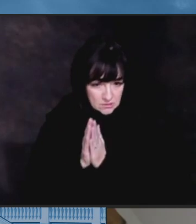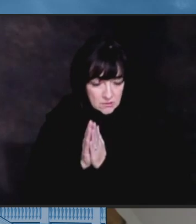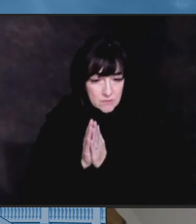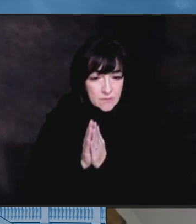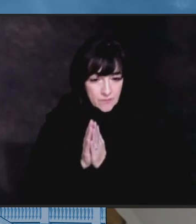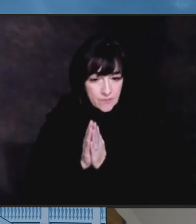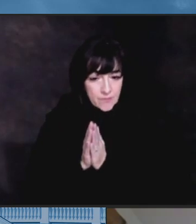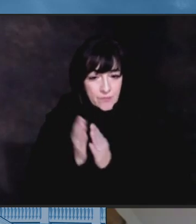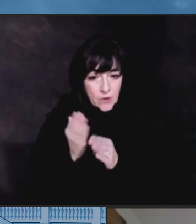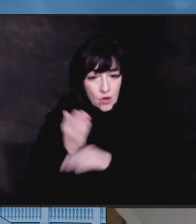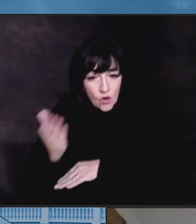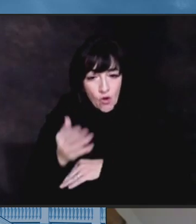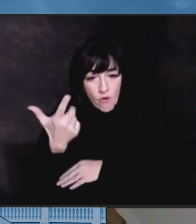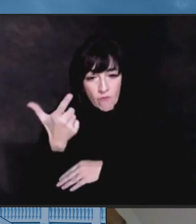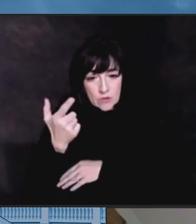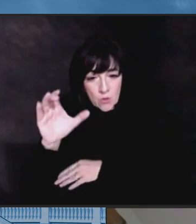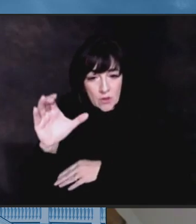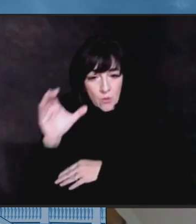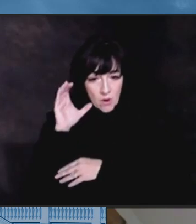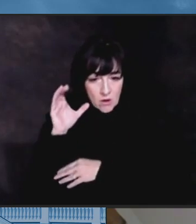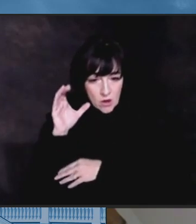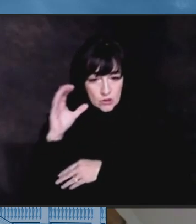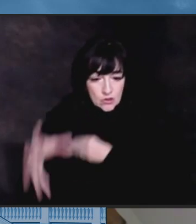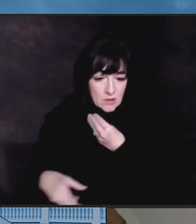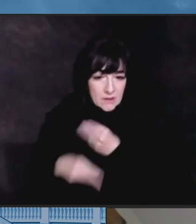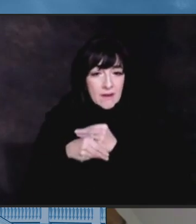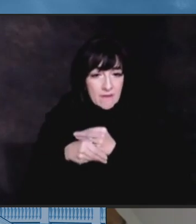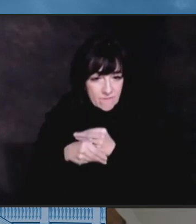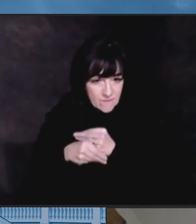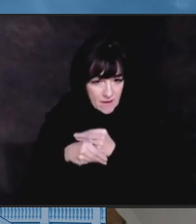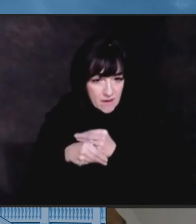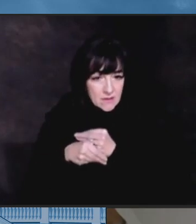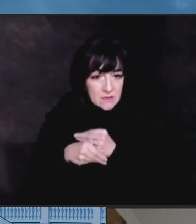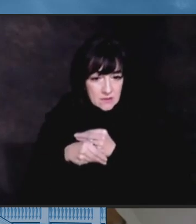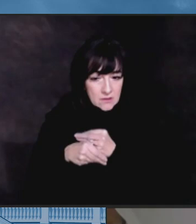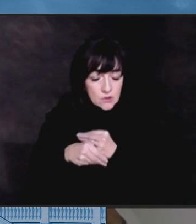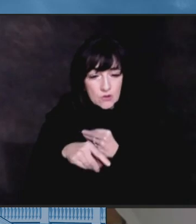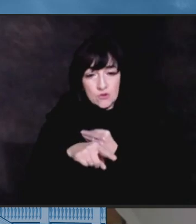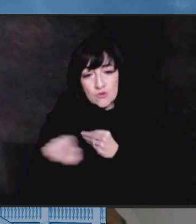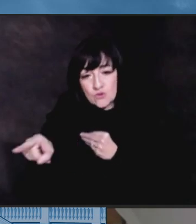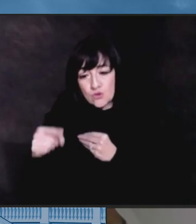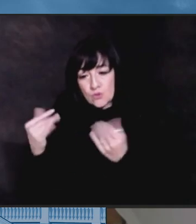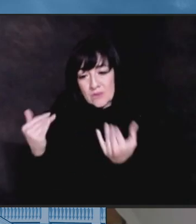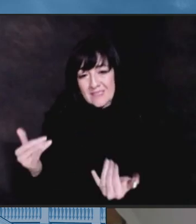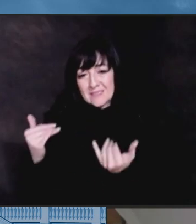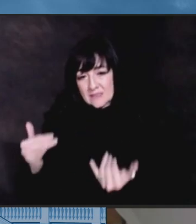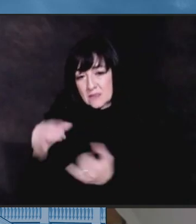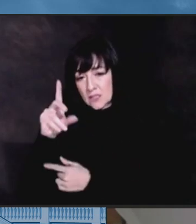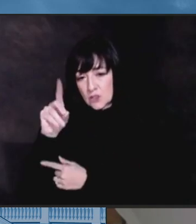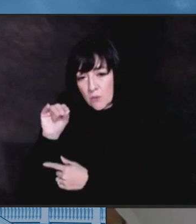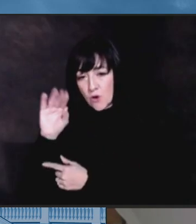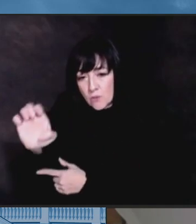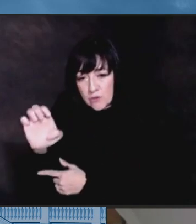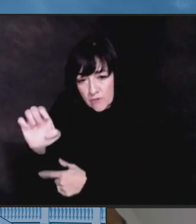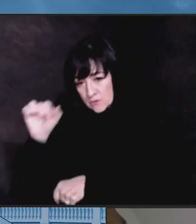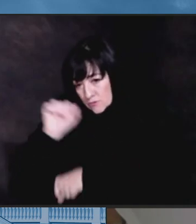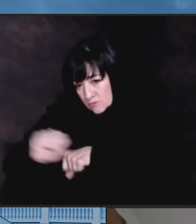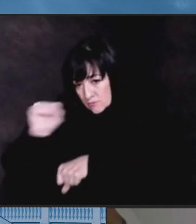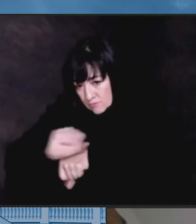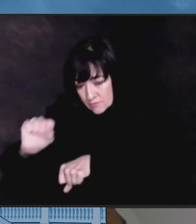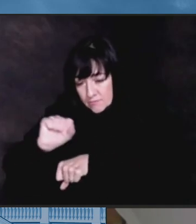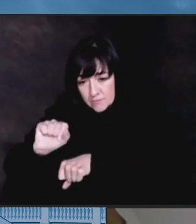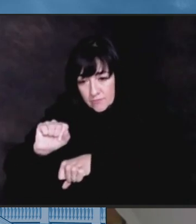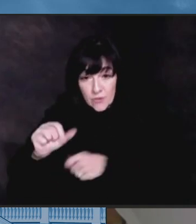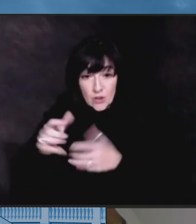over 2,100 have added from existing Department of Education initiatives. So really a lot of good